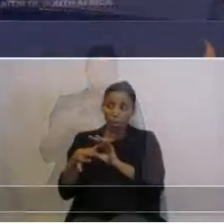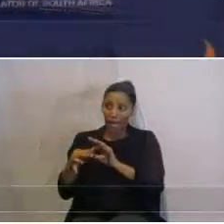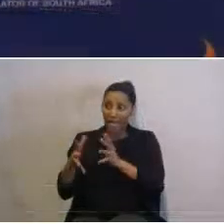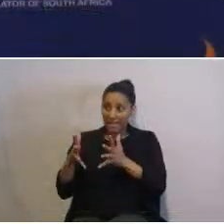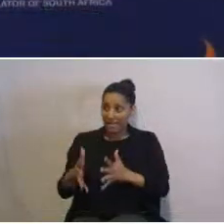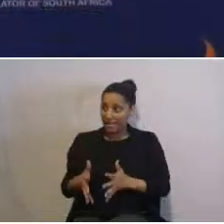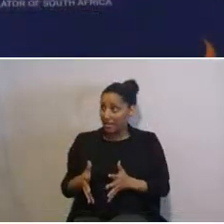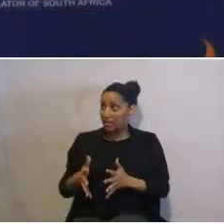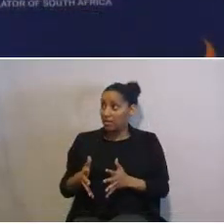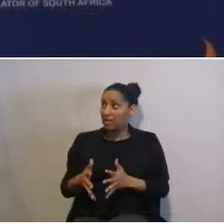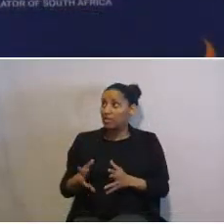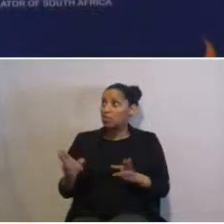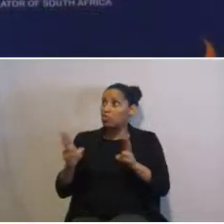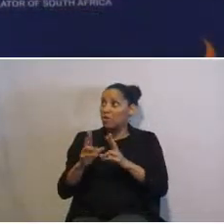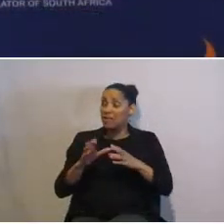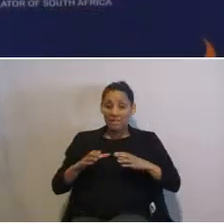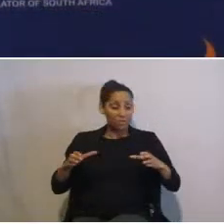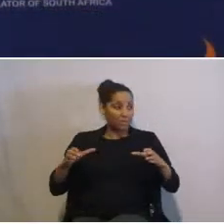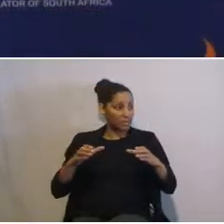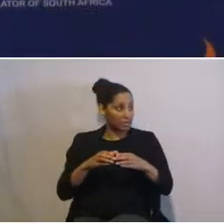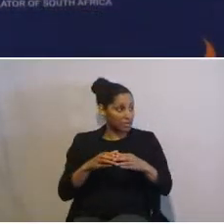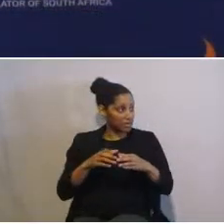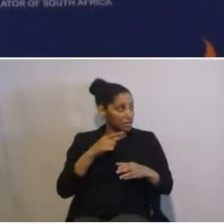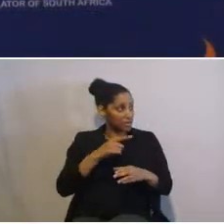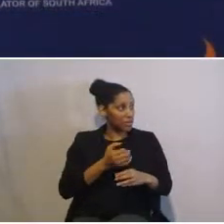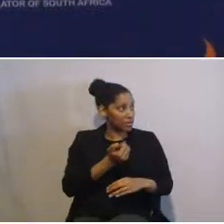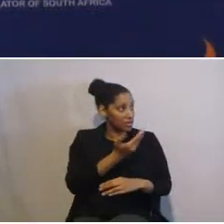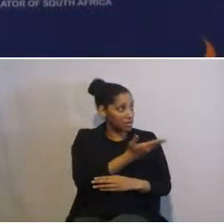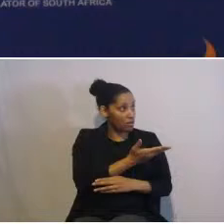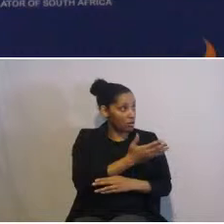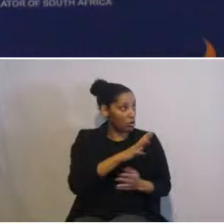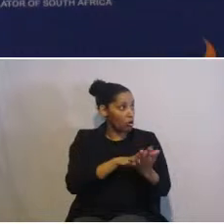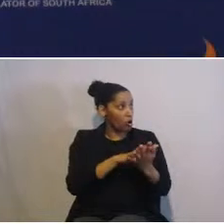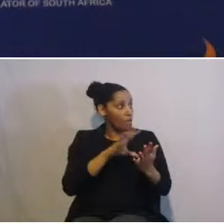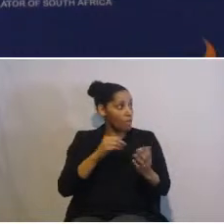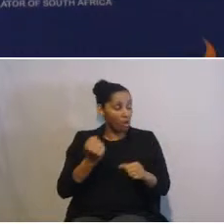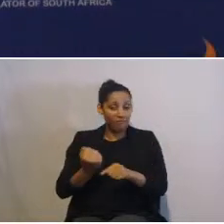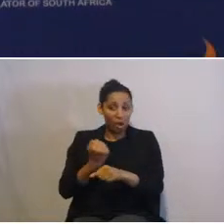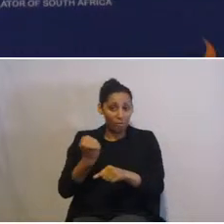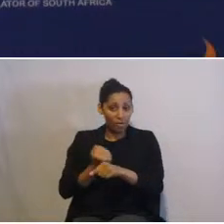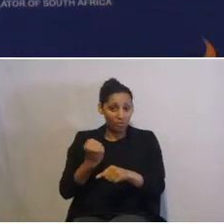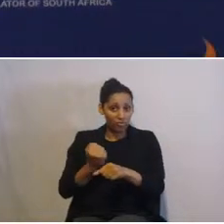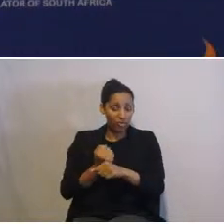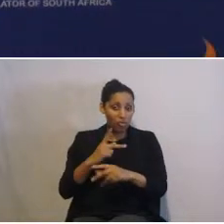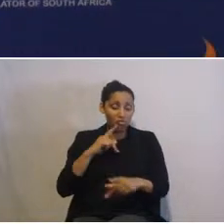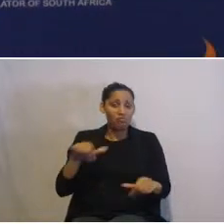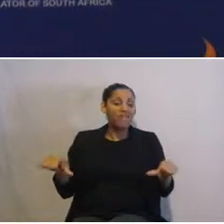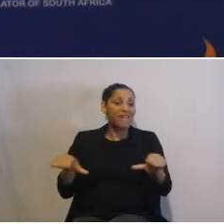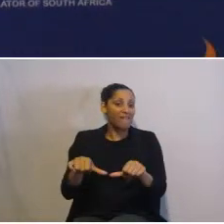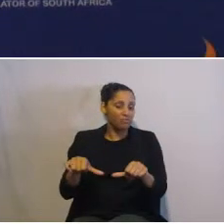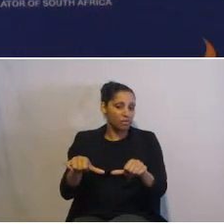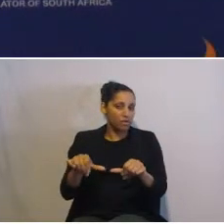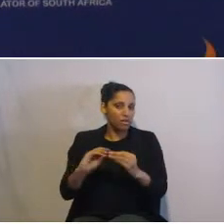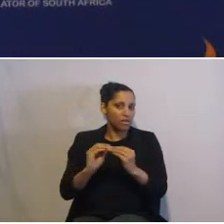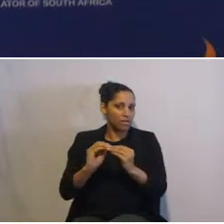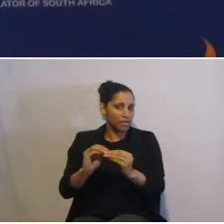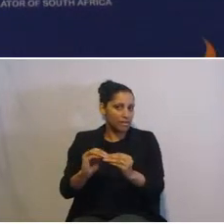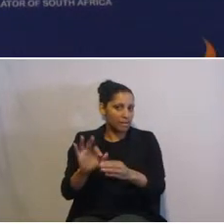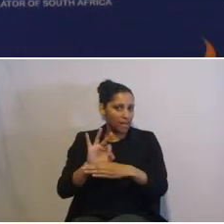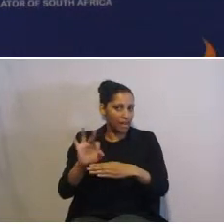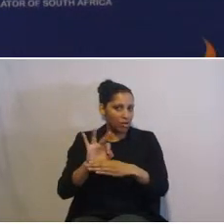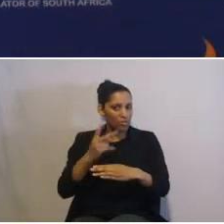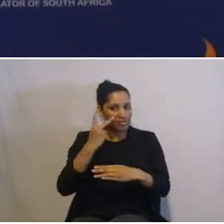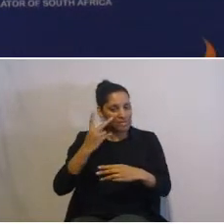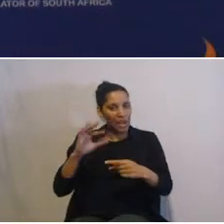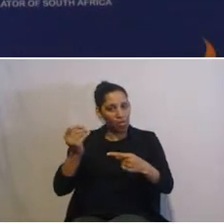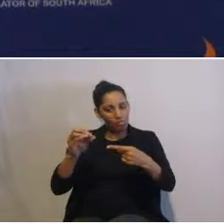ensure that the committee gets the copy of the operational recovery plan. And I think in that you'll see how we've broken out